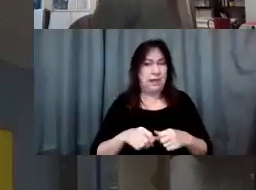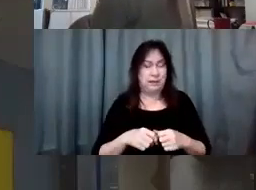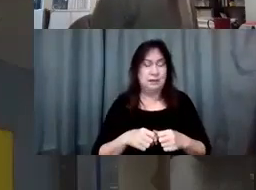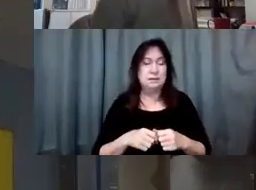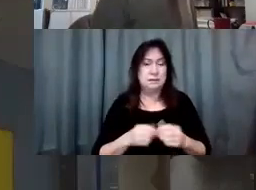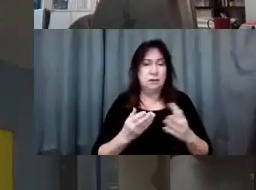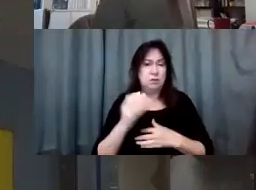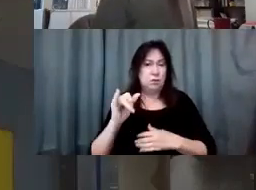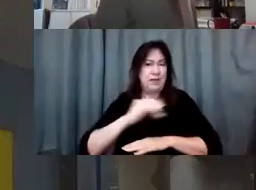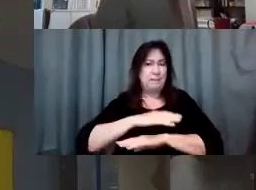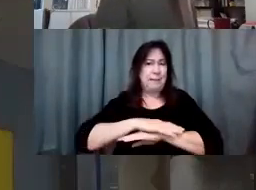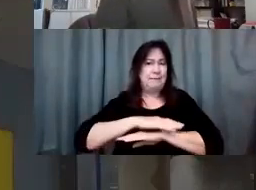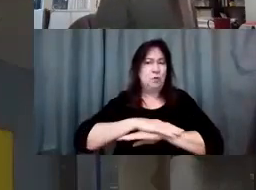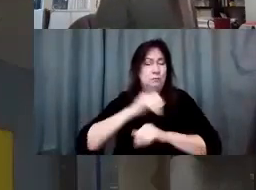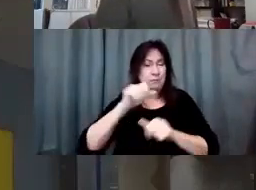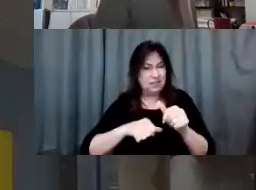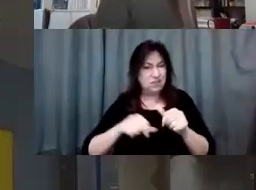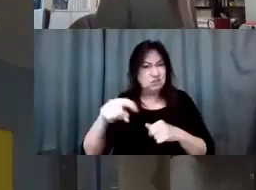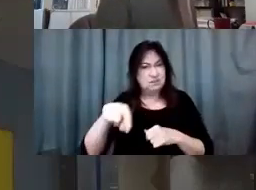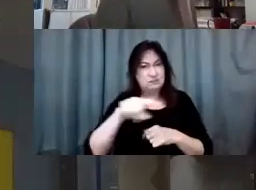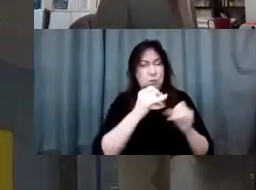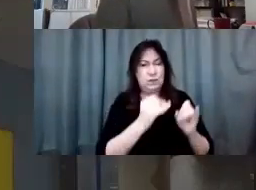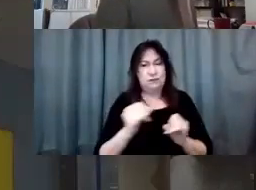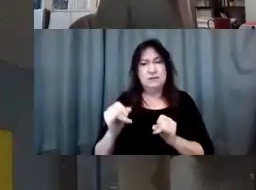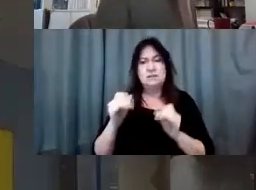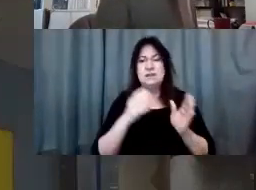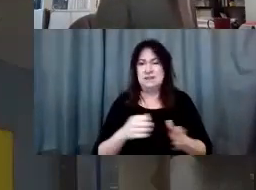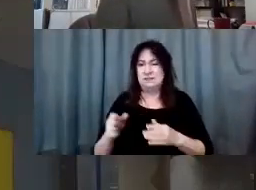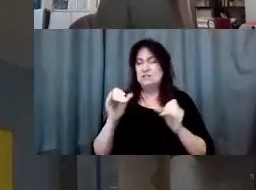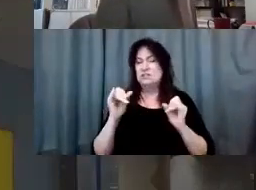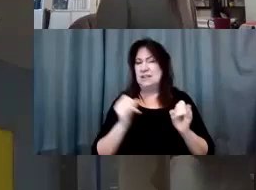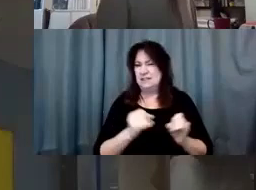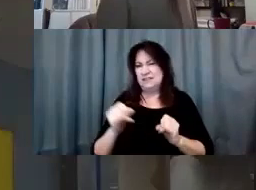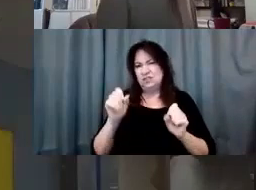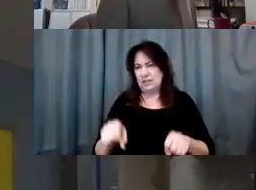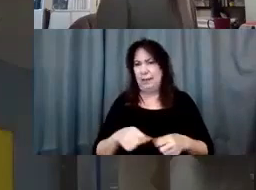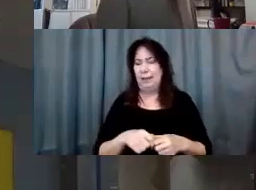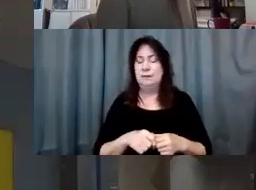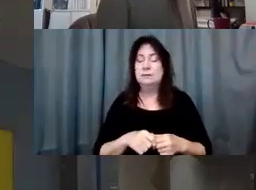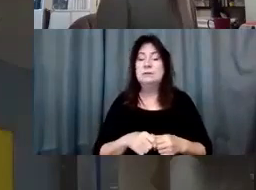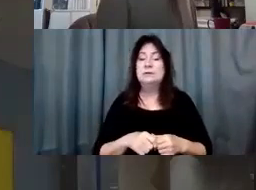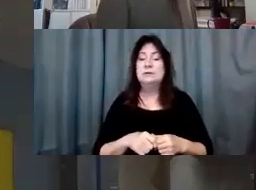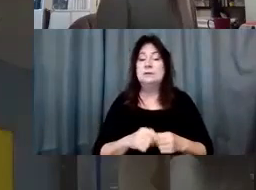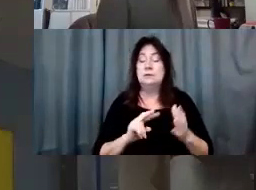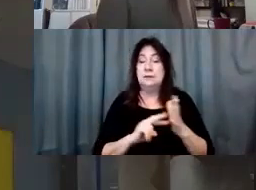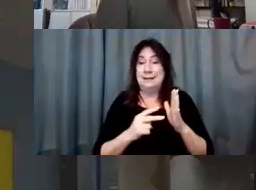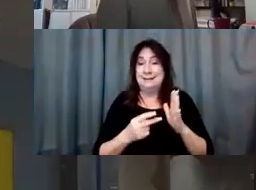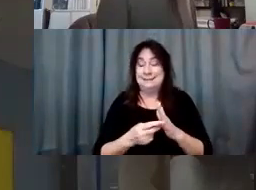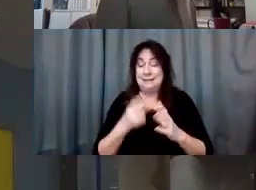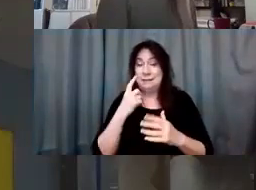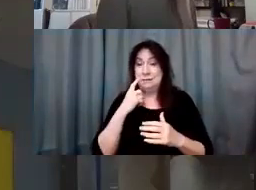through that platform, each of you bringing up your presentations. So it's intended for,